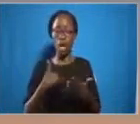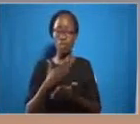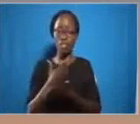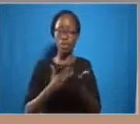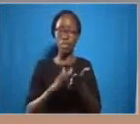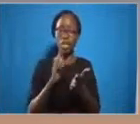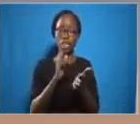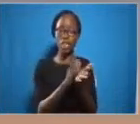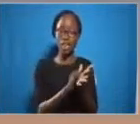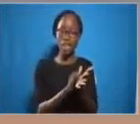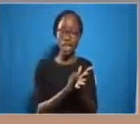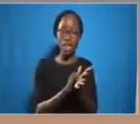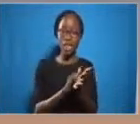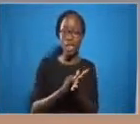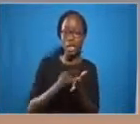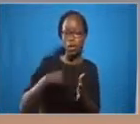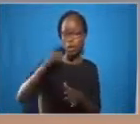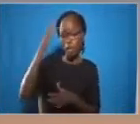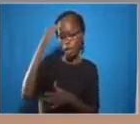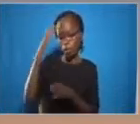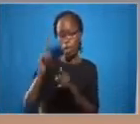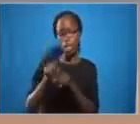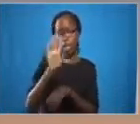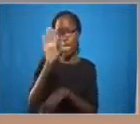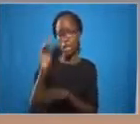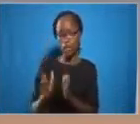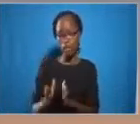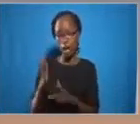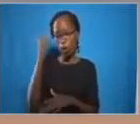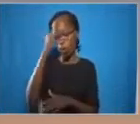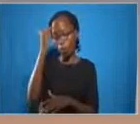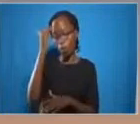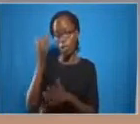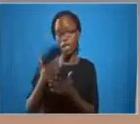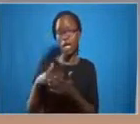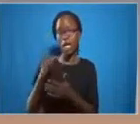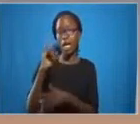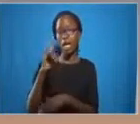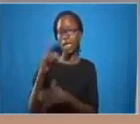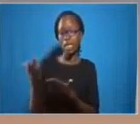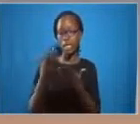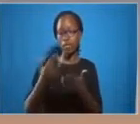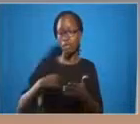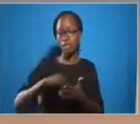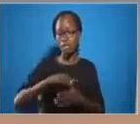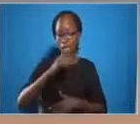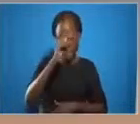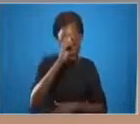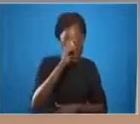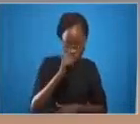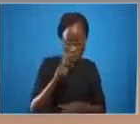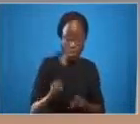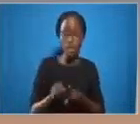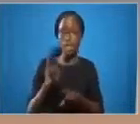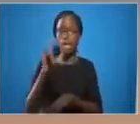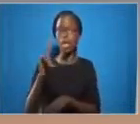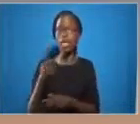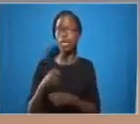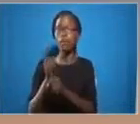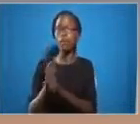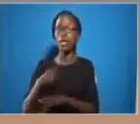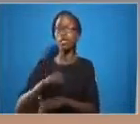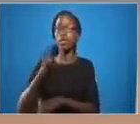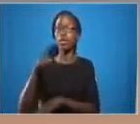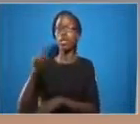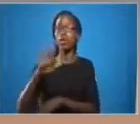Africans? Once we know what that is, because identity gives us dignity, identity puts us at the right place on the global